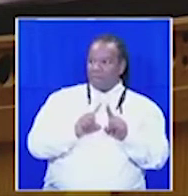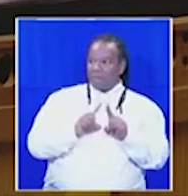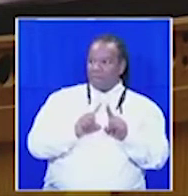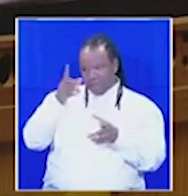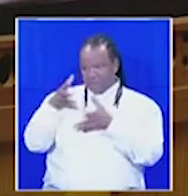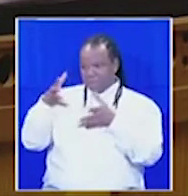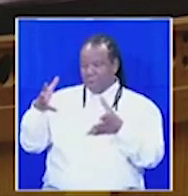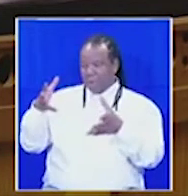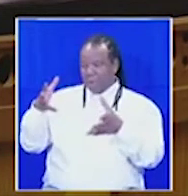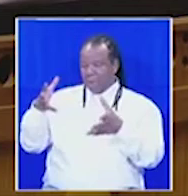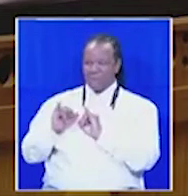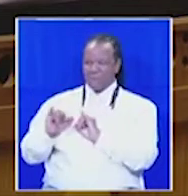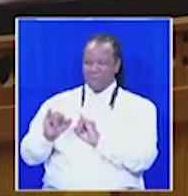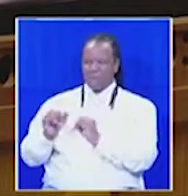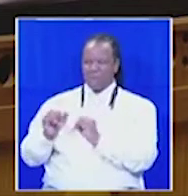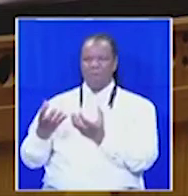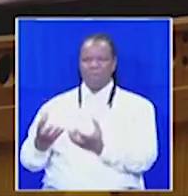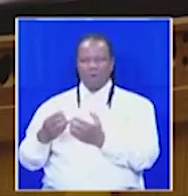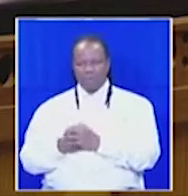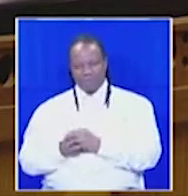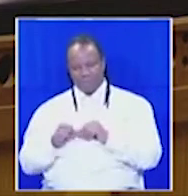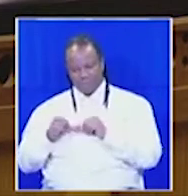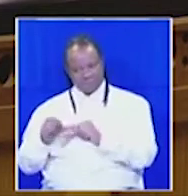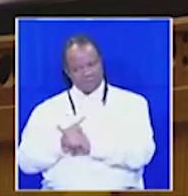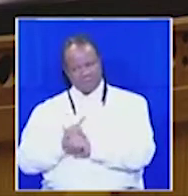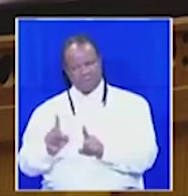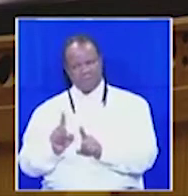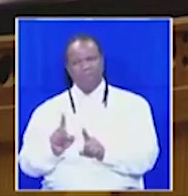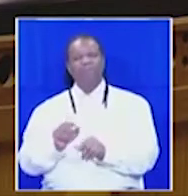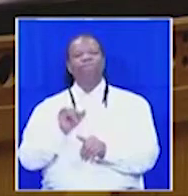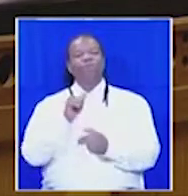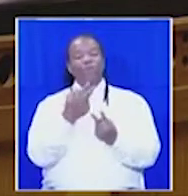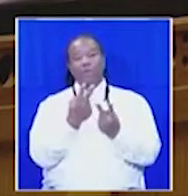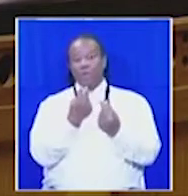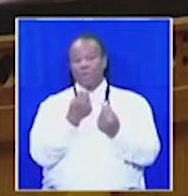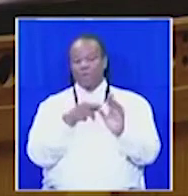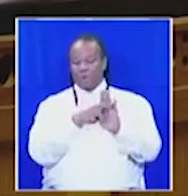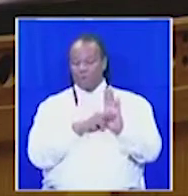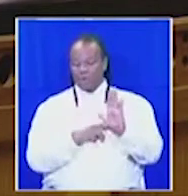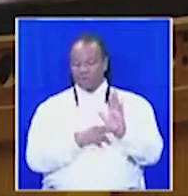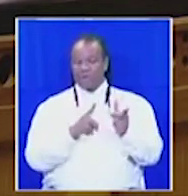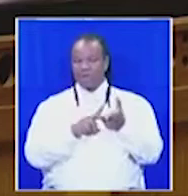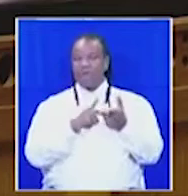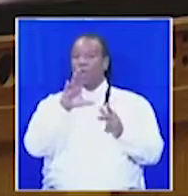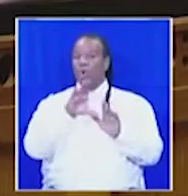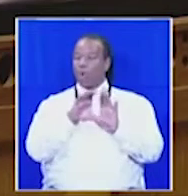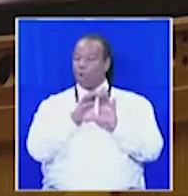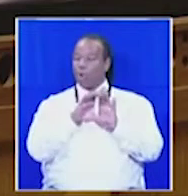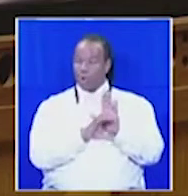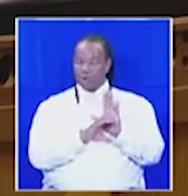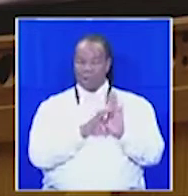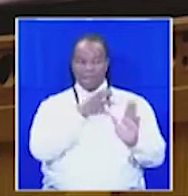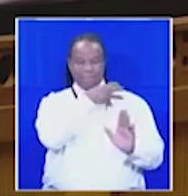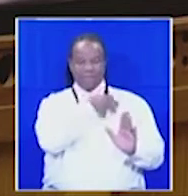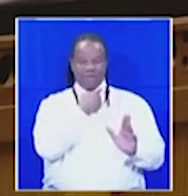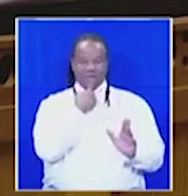to live in abject poverty. In a series of new regulations and codes issued by this minister, it is quite clear that the ANC government